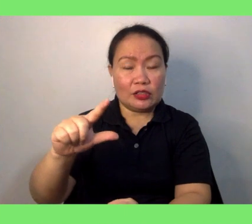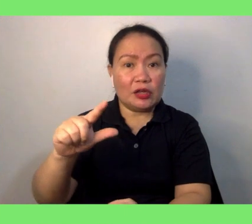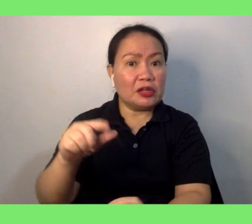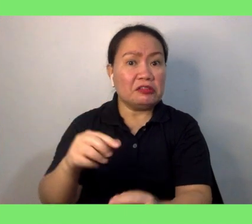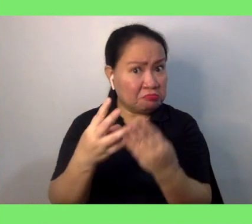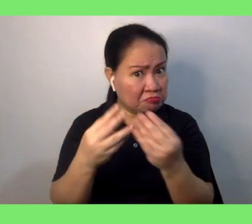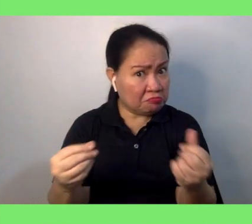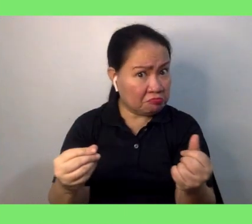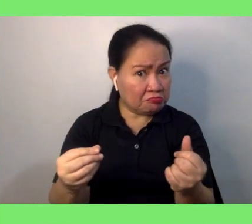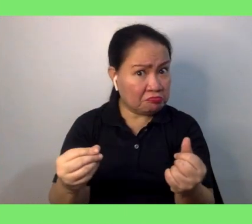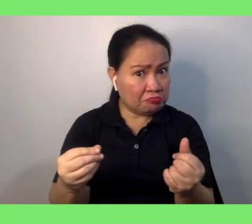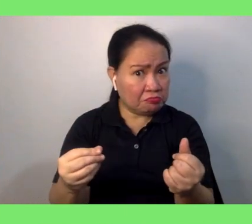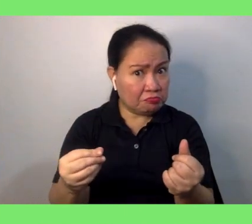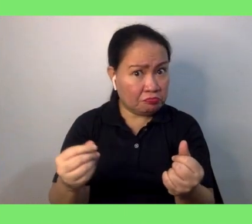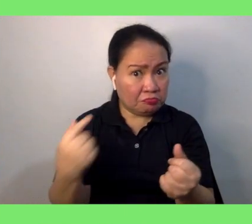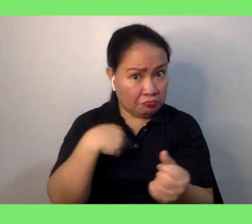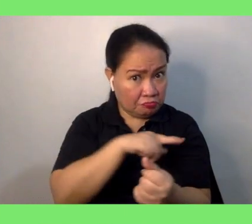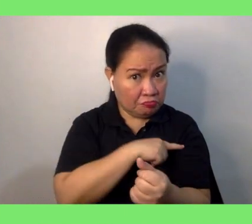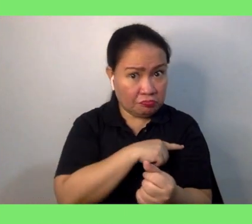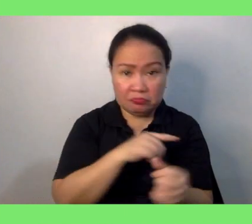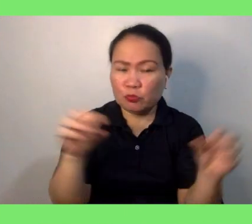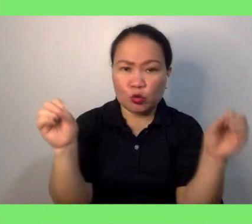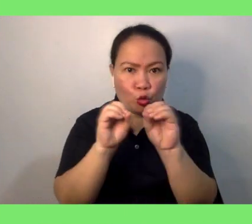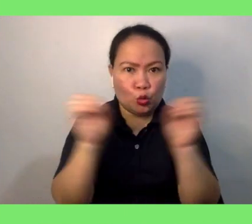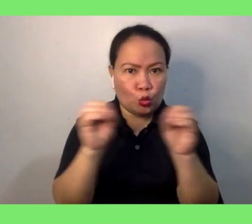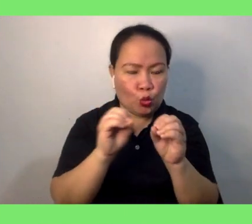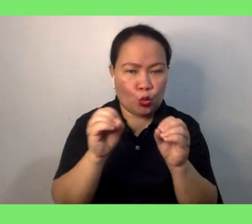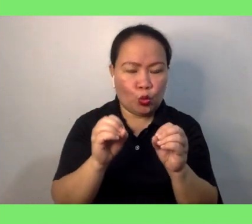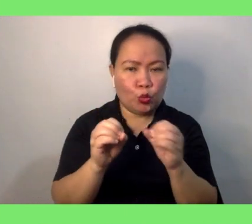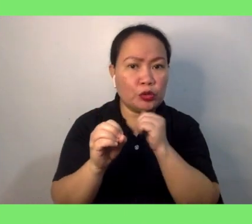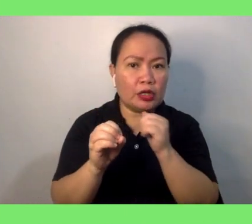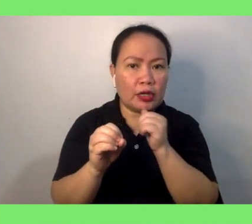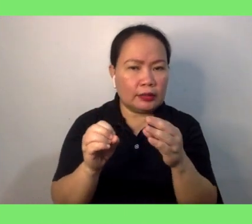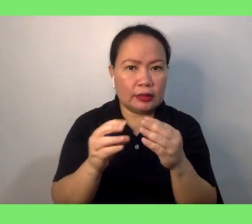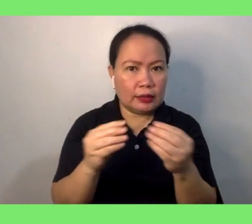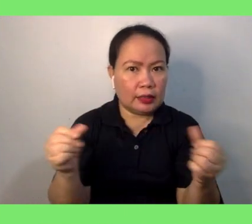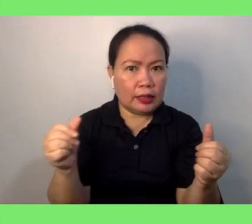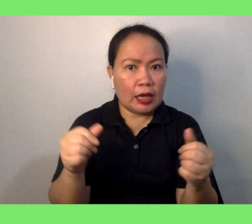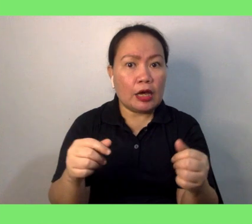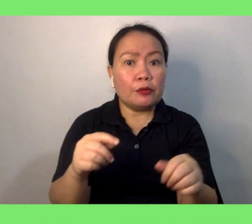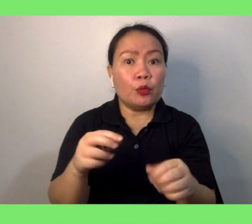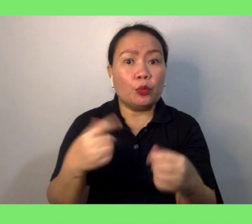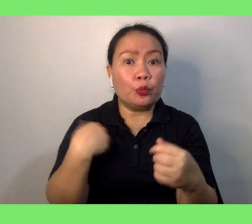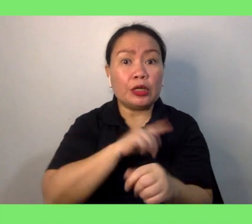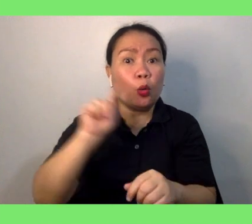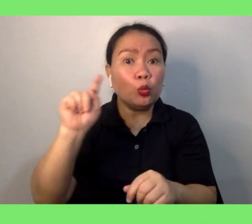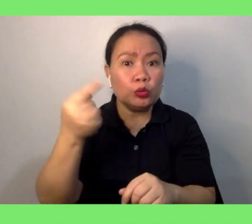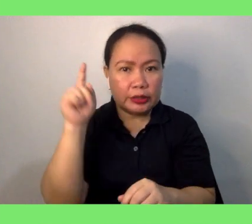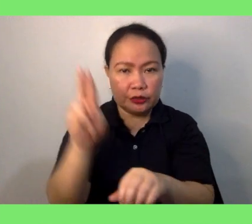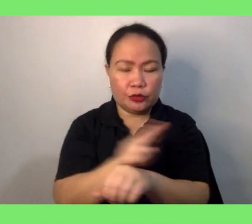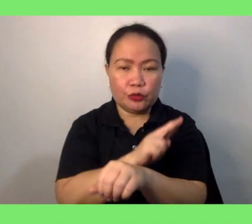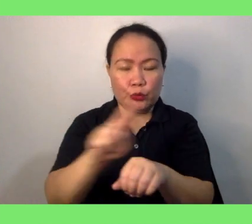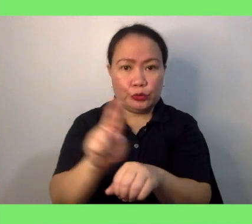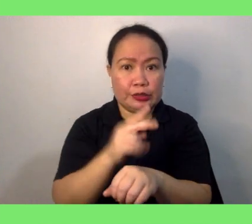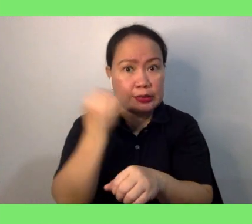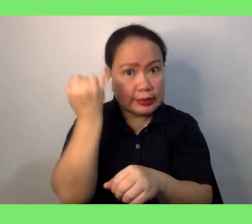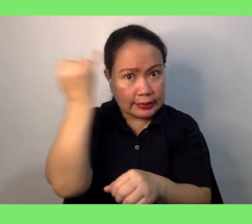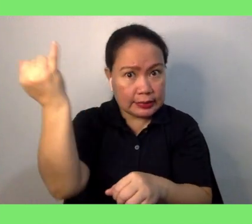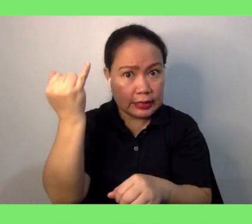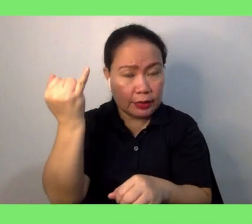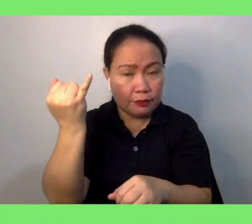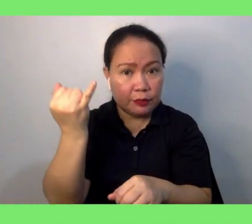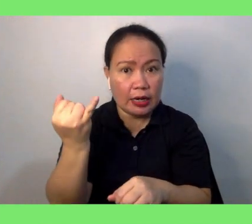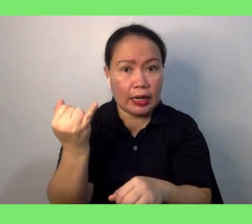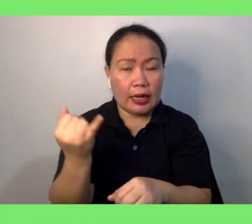ng parallel lines cut by transversal, that corresponding angles are congruent, alternate interior angles